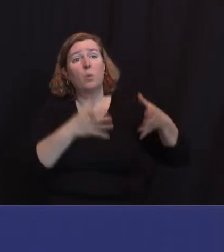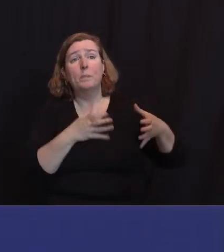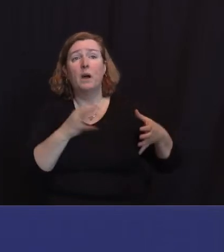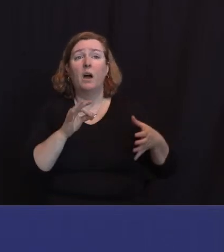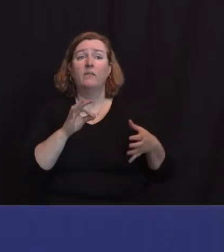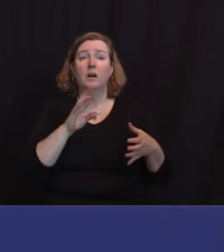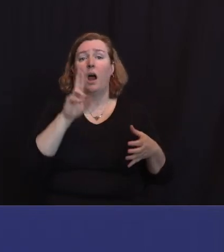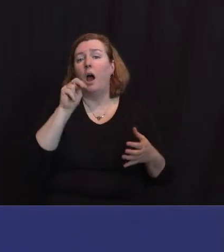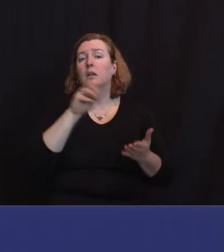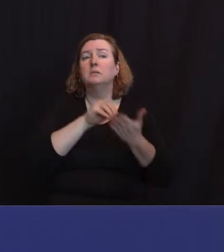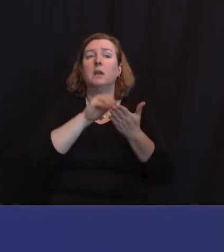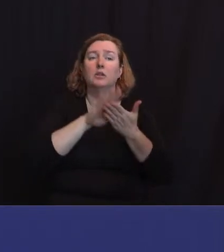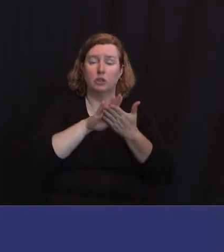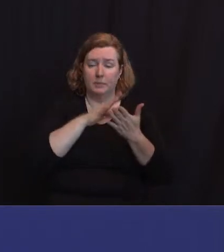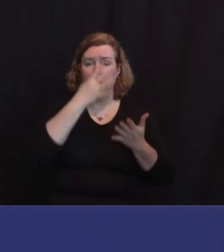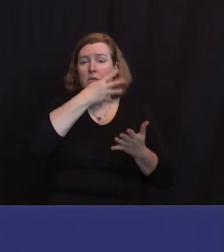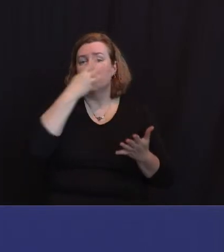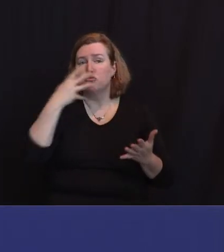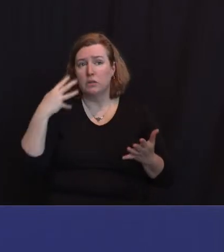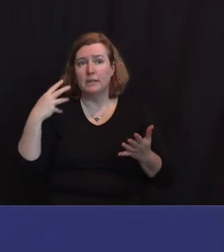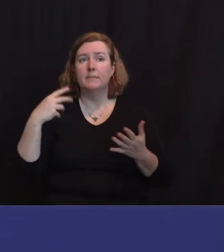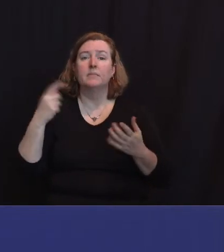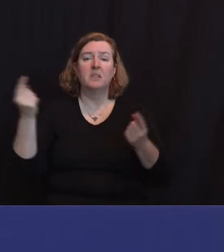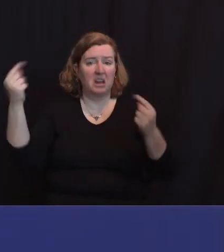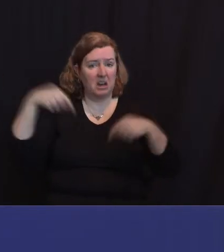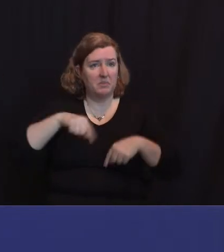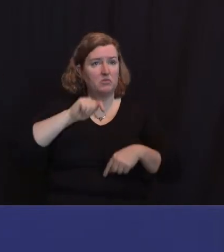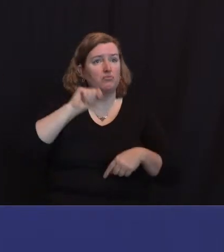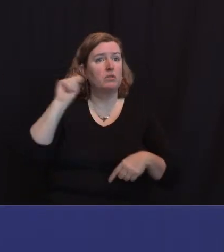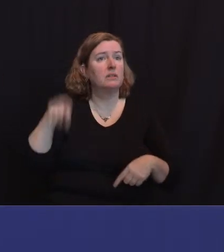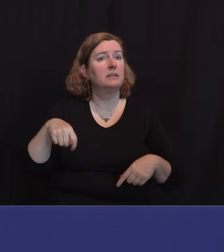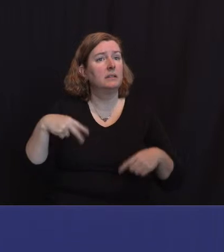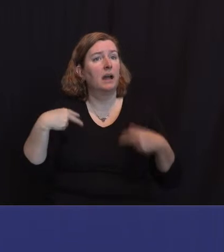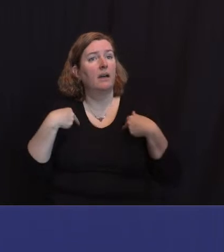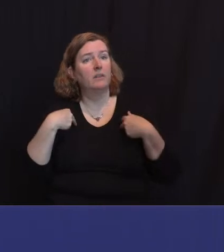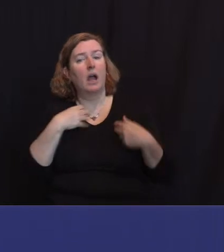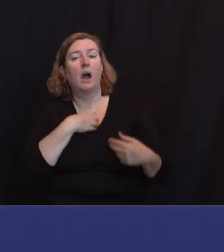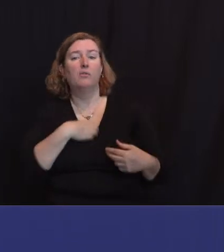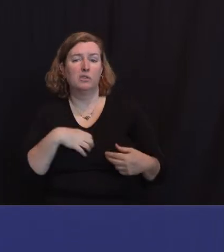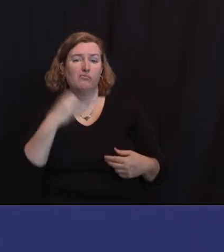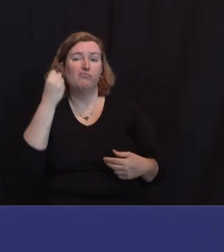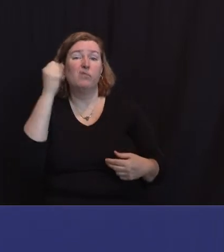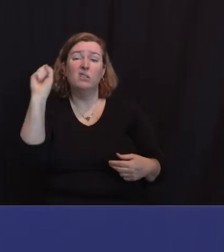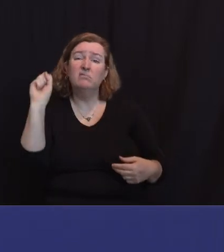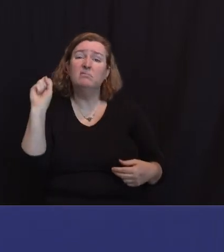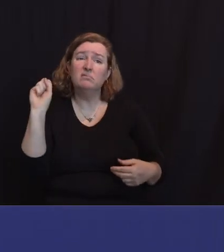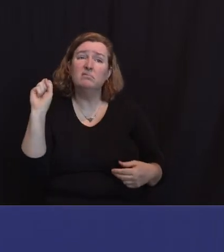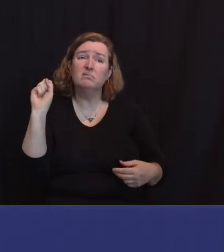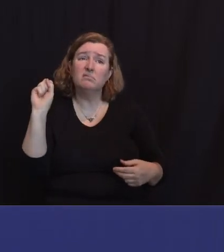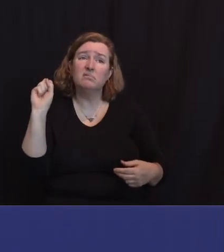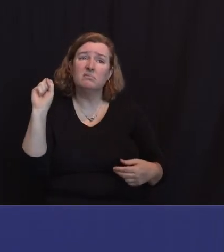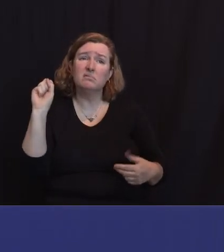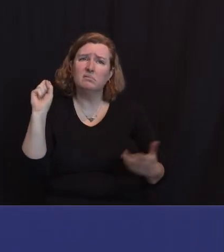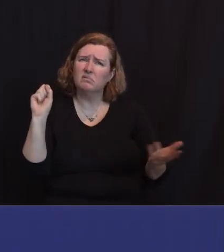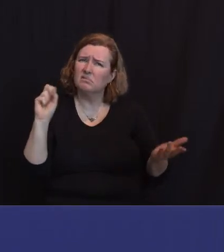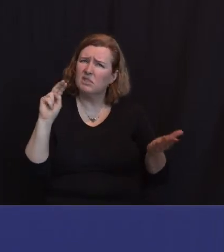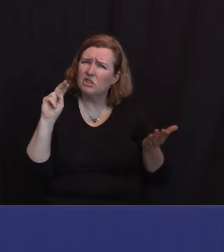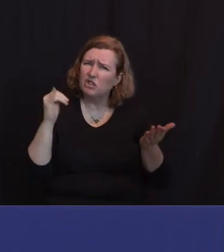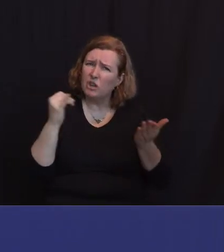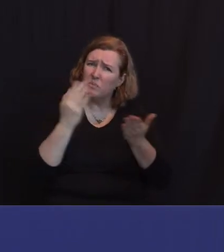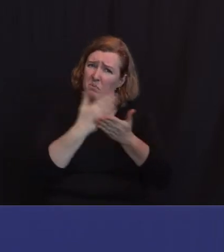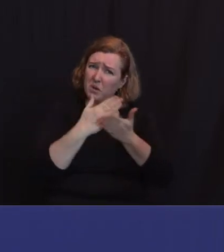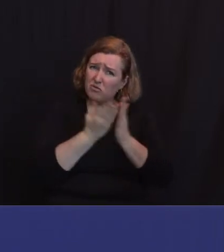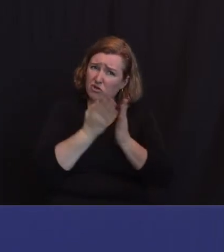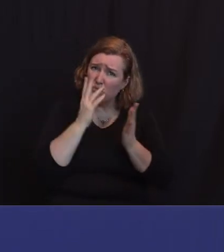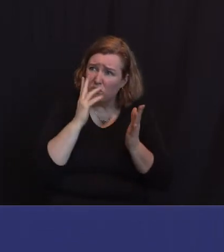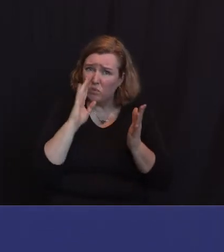being included in the state budget. Is there any more discussion about including unemployment or stimulus payments in the budget for these folks? And should the state in